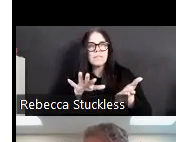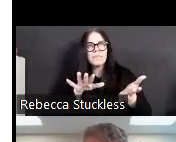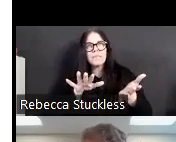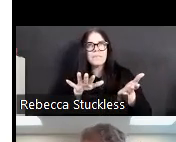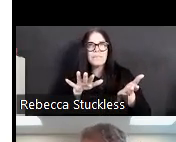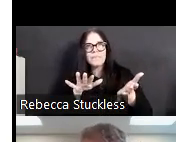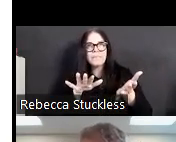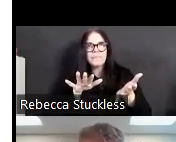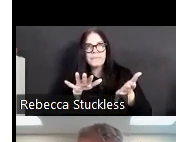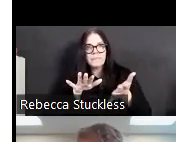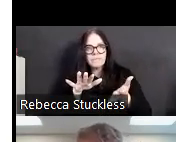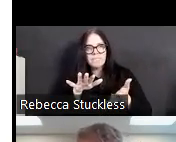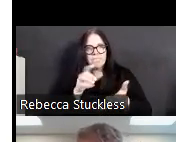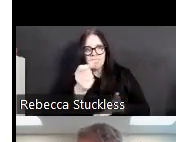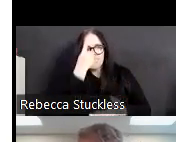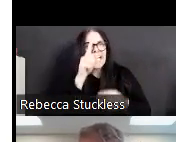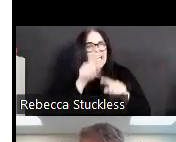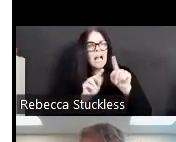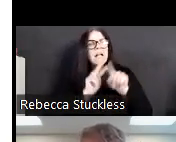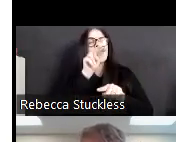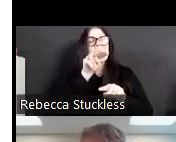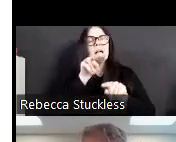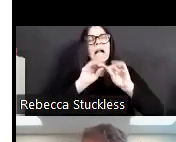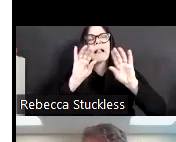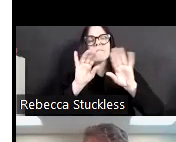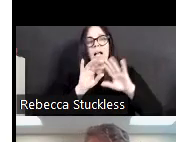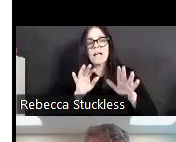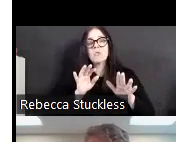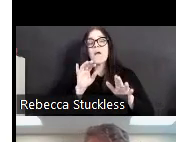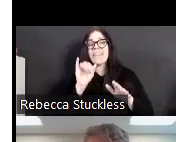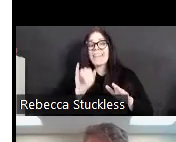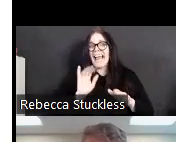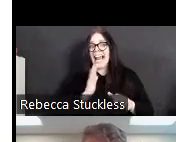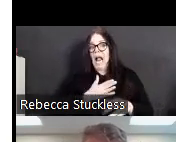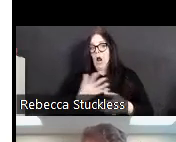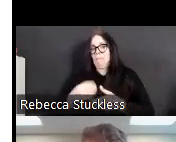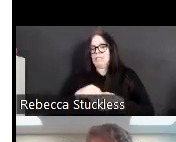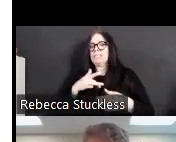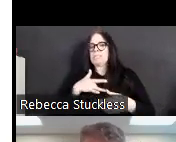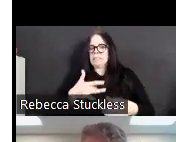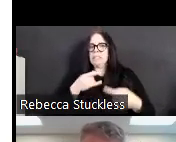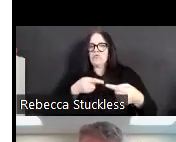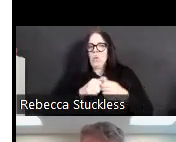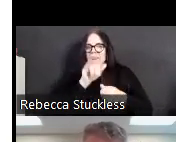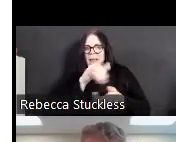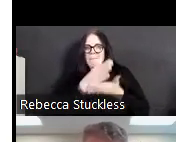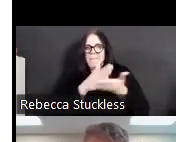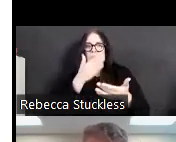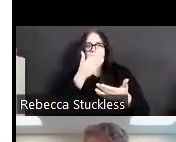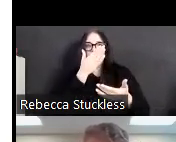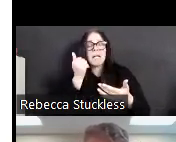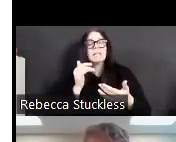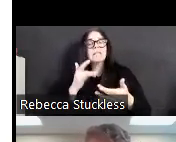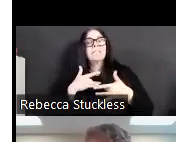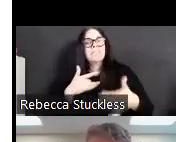this comprehension, but we find our participants don't score well there, kind of based on the practice that they would normally kind of